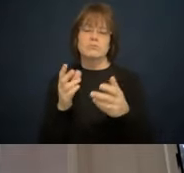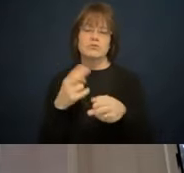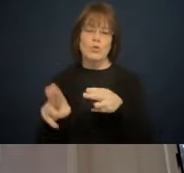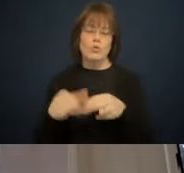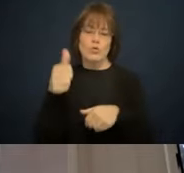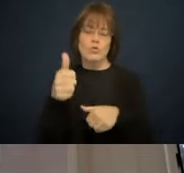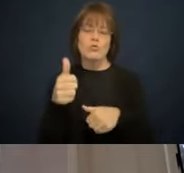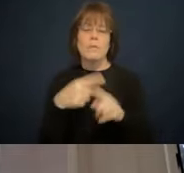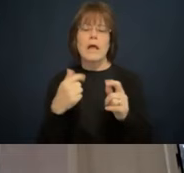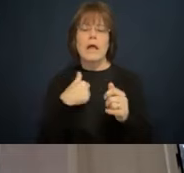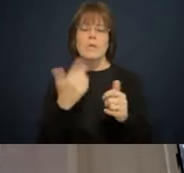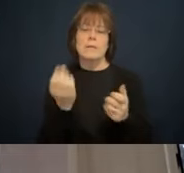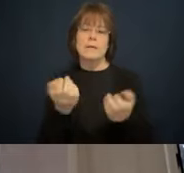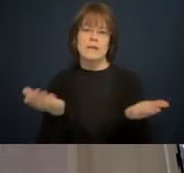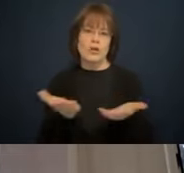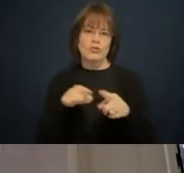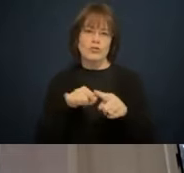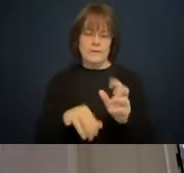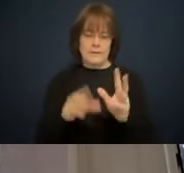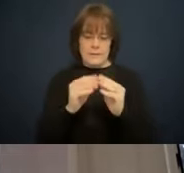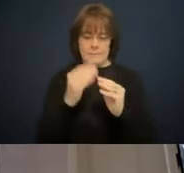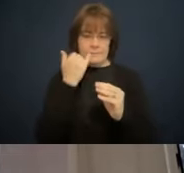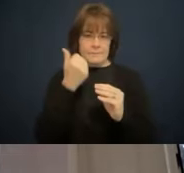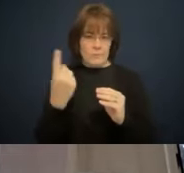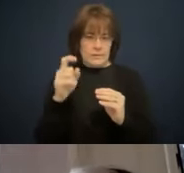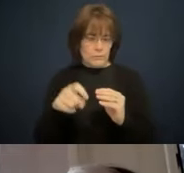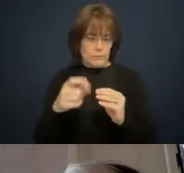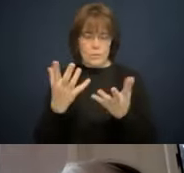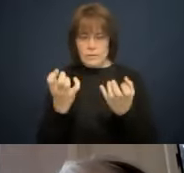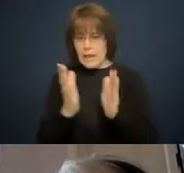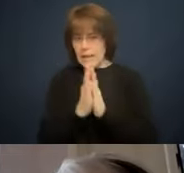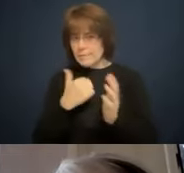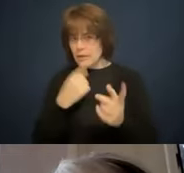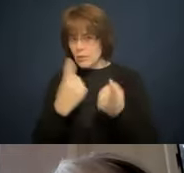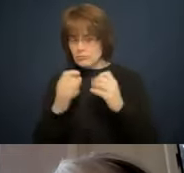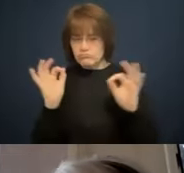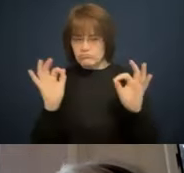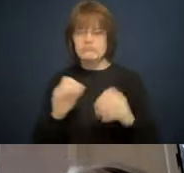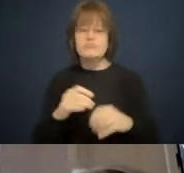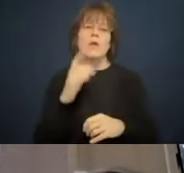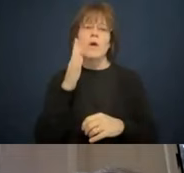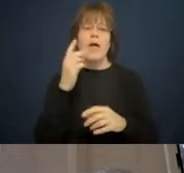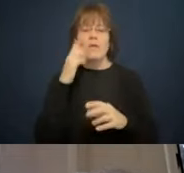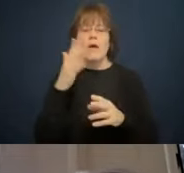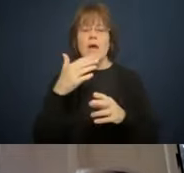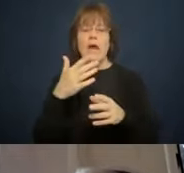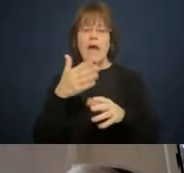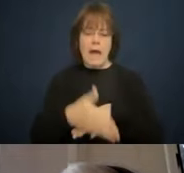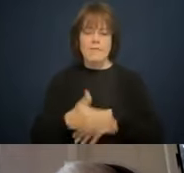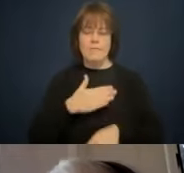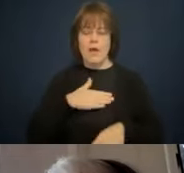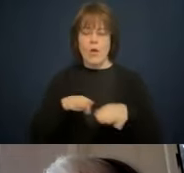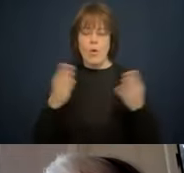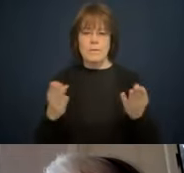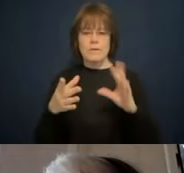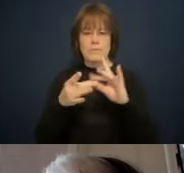around throughout the seminar if anybody has any questions they want to ask. And also, I think we'll have a few minutes left at the end of my opening